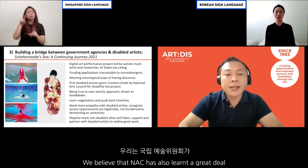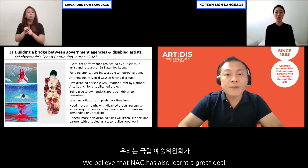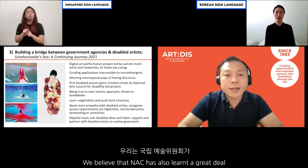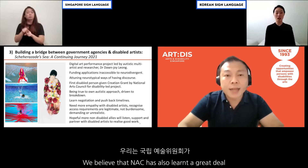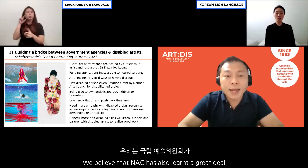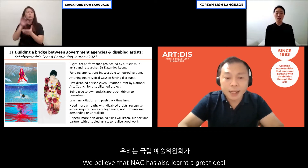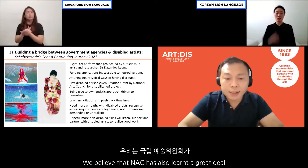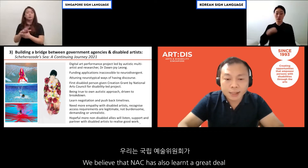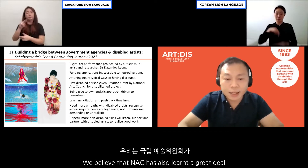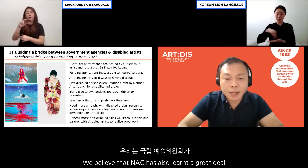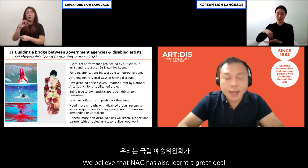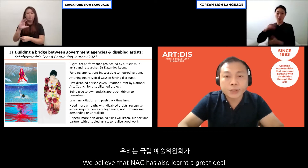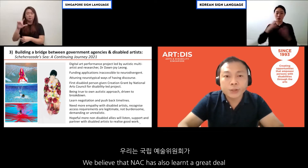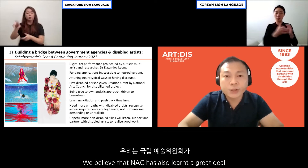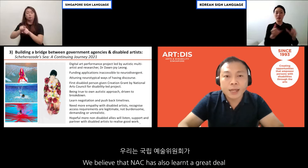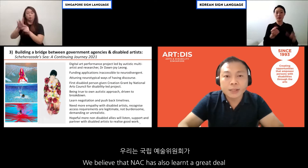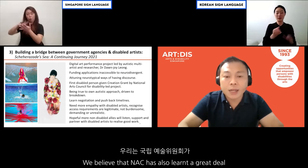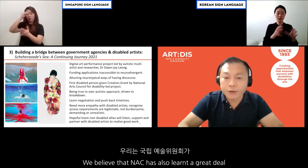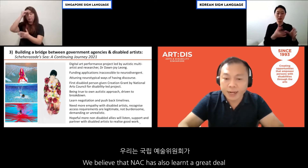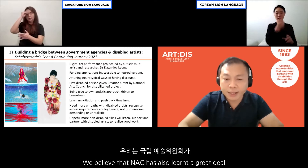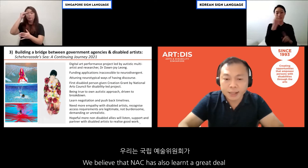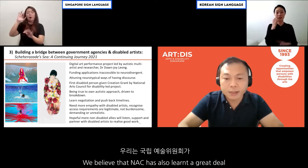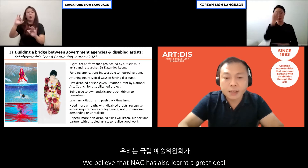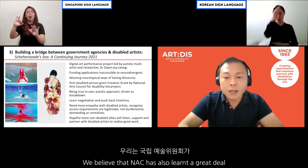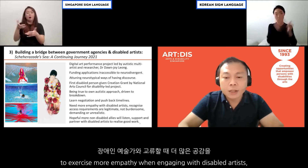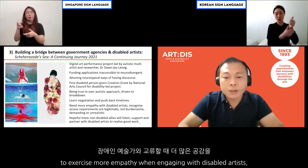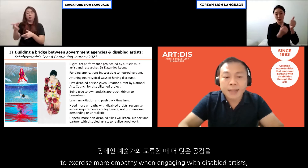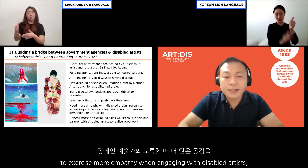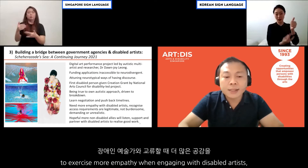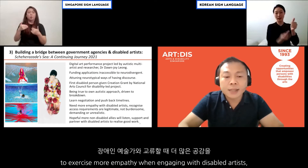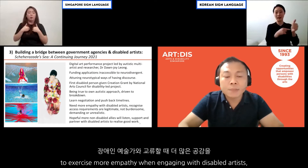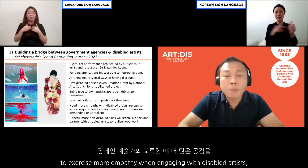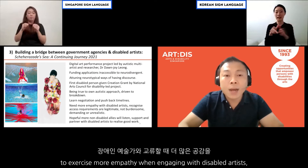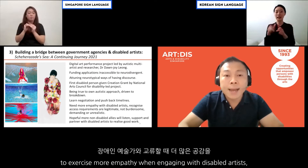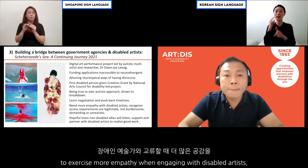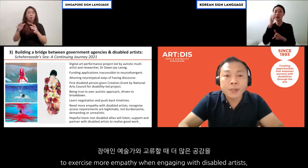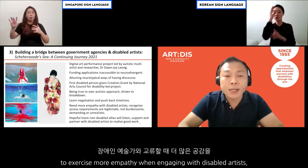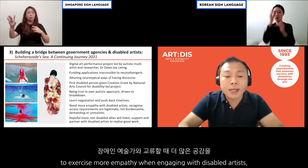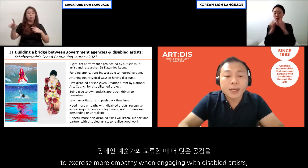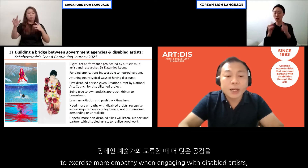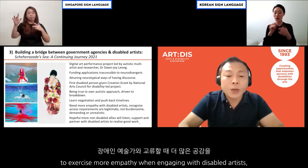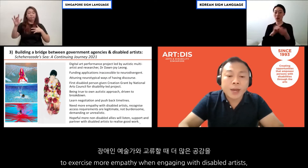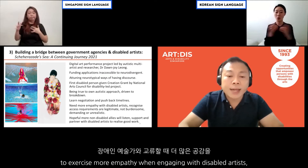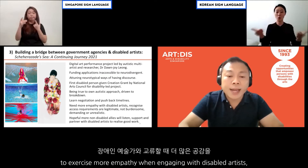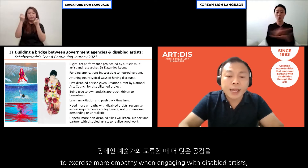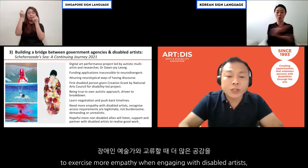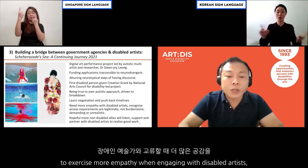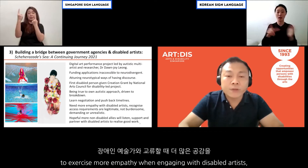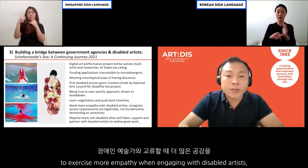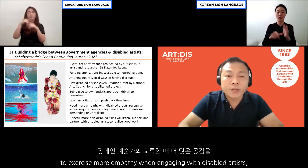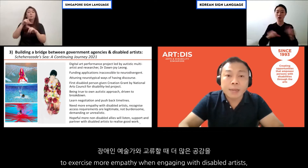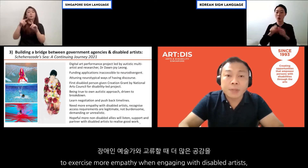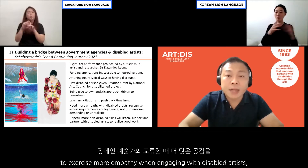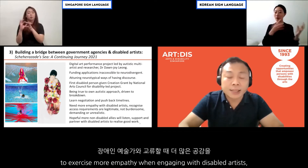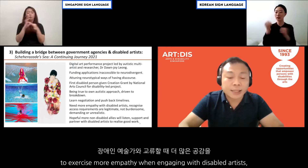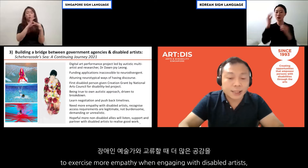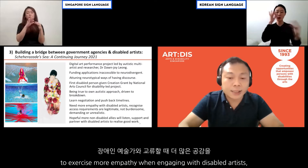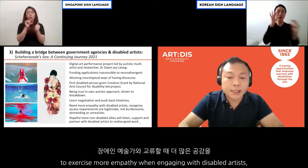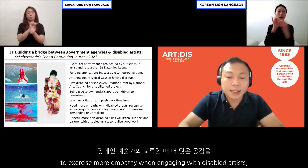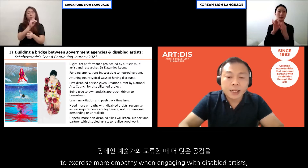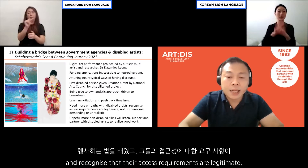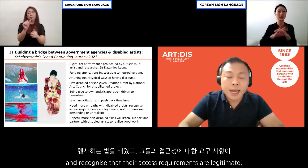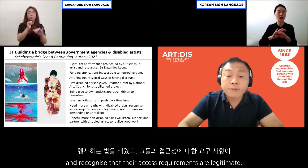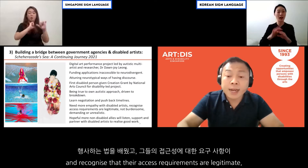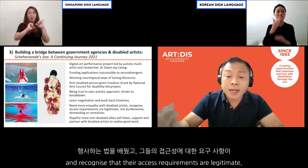We believe that NAC has also learned a great deal to exercise more empathy when engaging with disabled